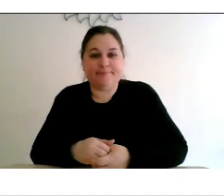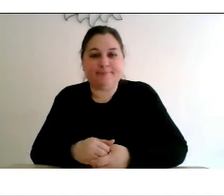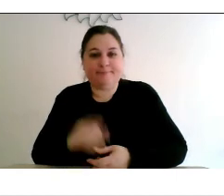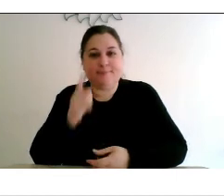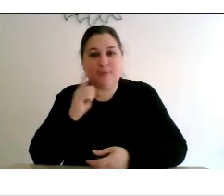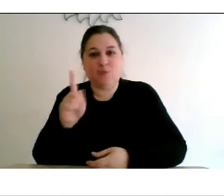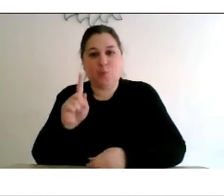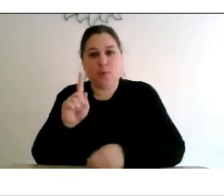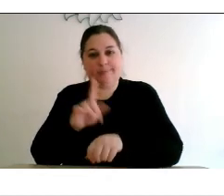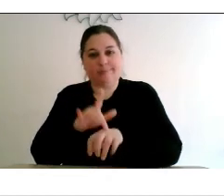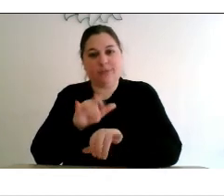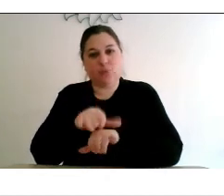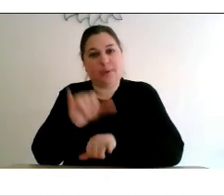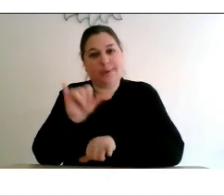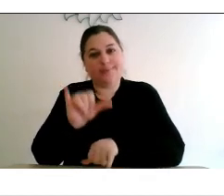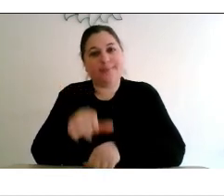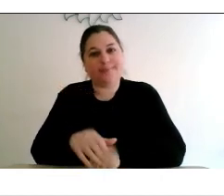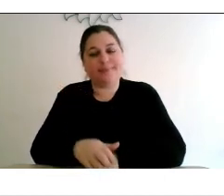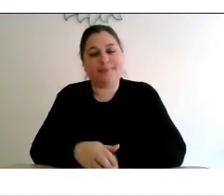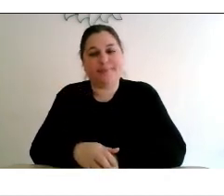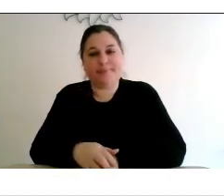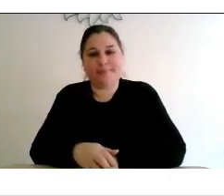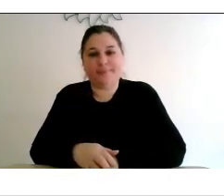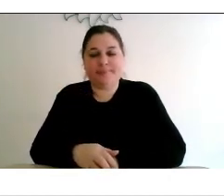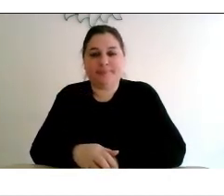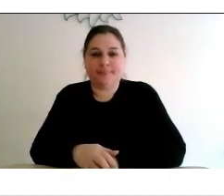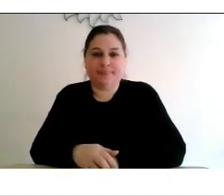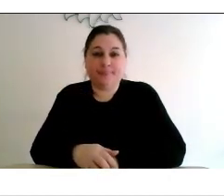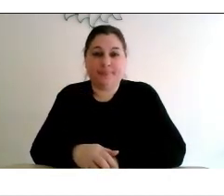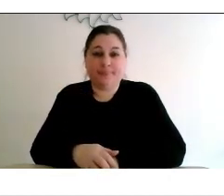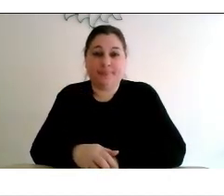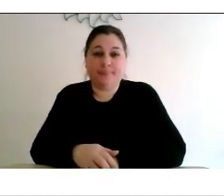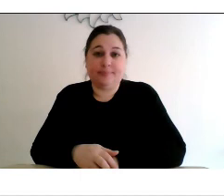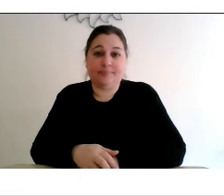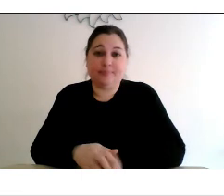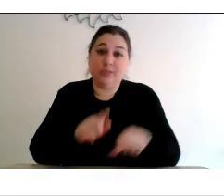for the y-intercepts. So same slopes,